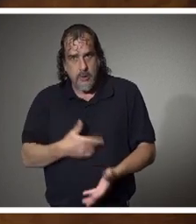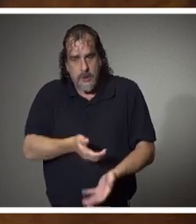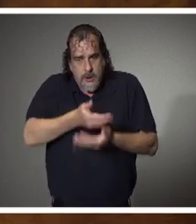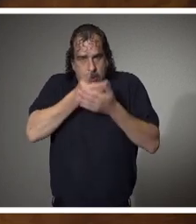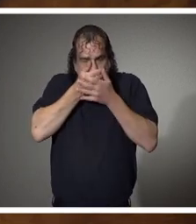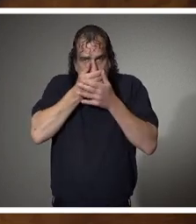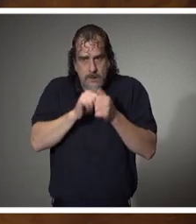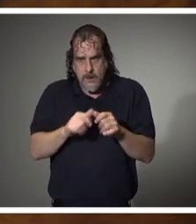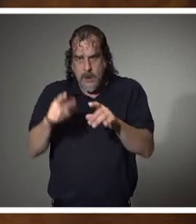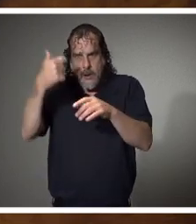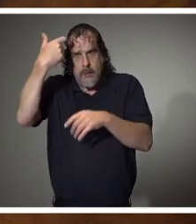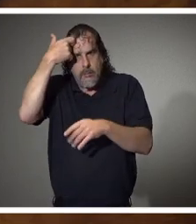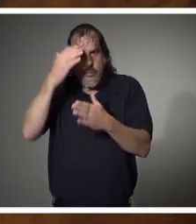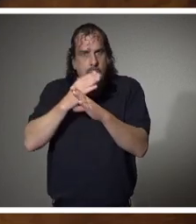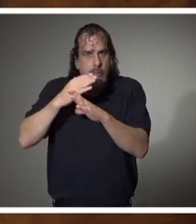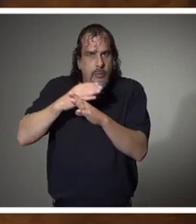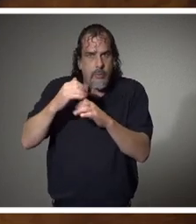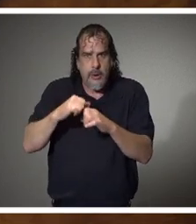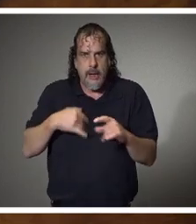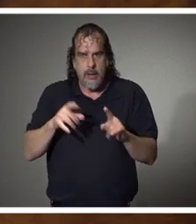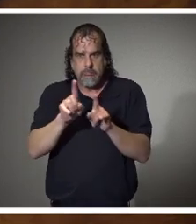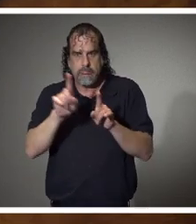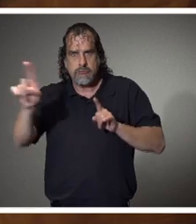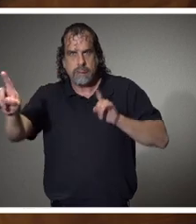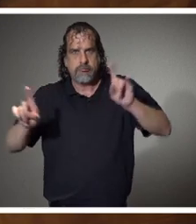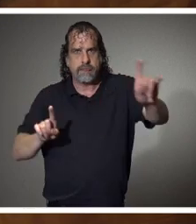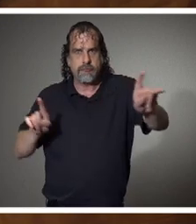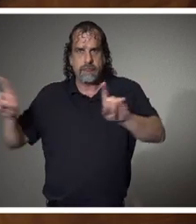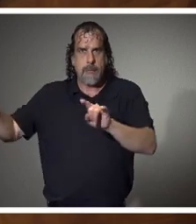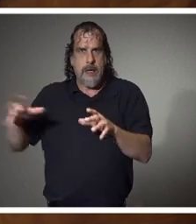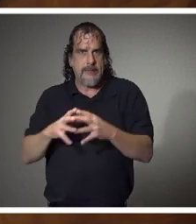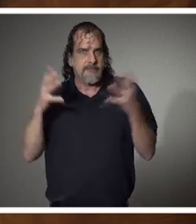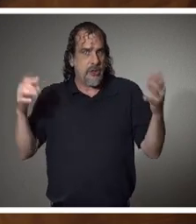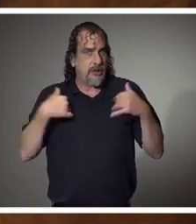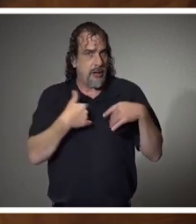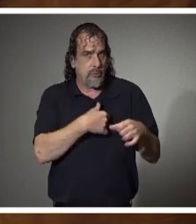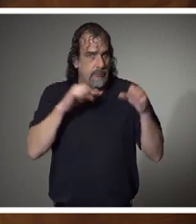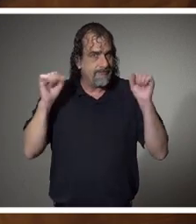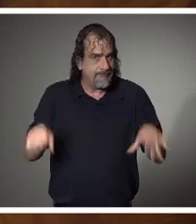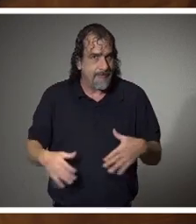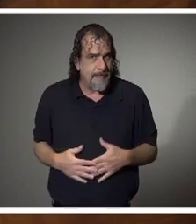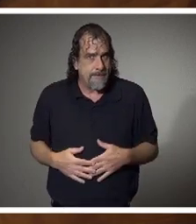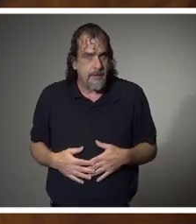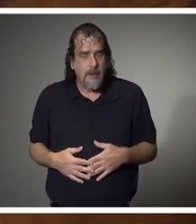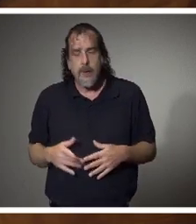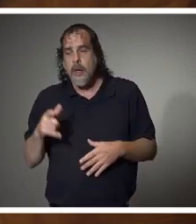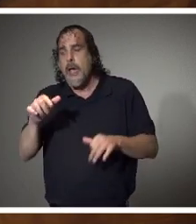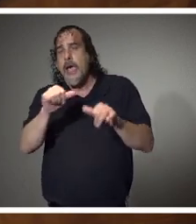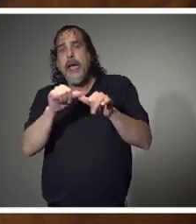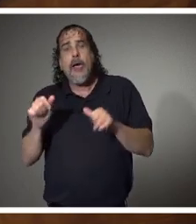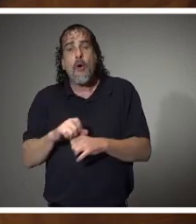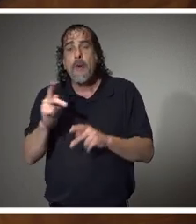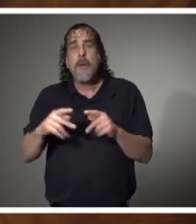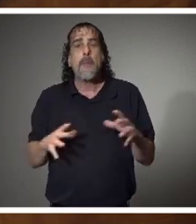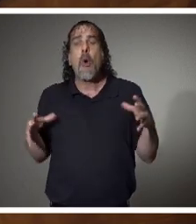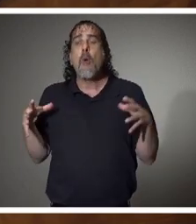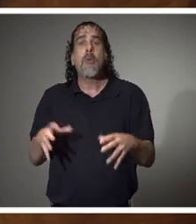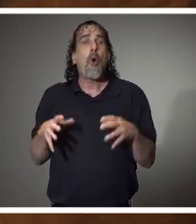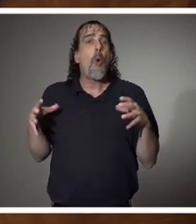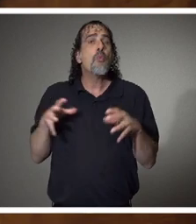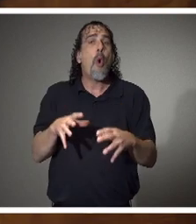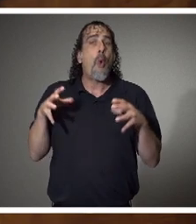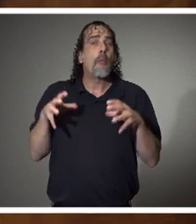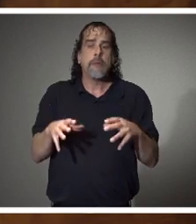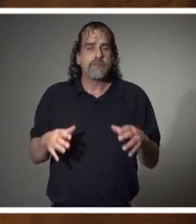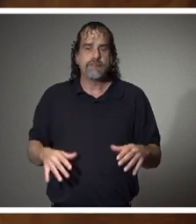for symptoms, and social distancing as much as possible. Common areas where people gather will need